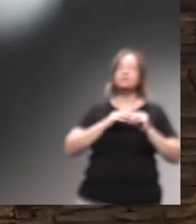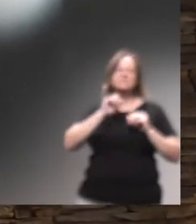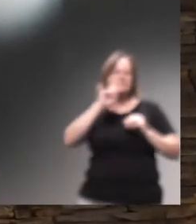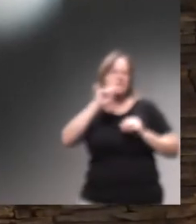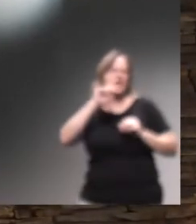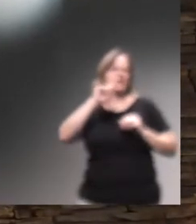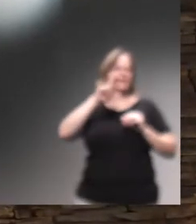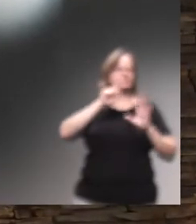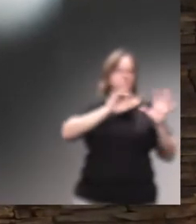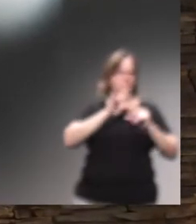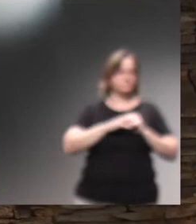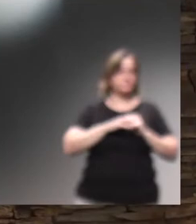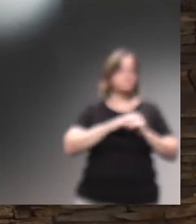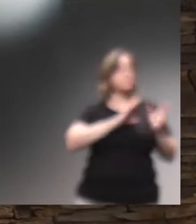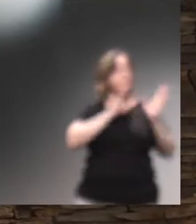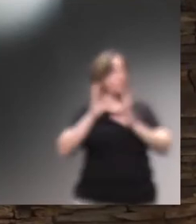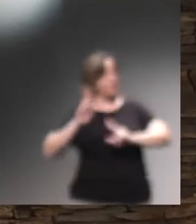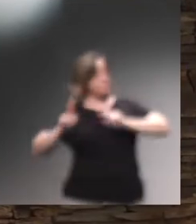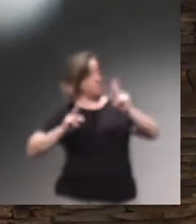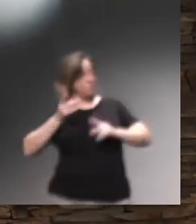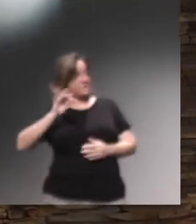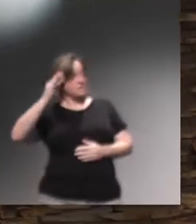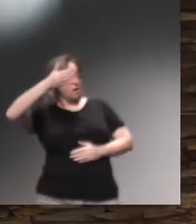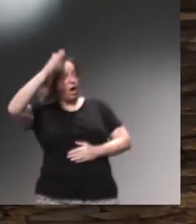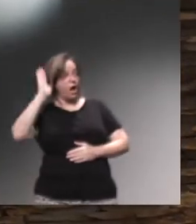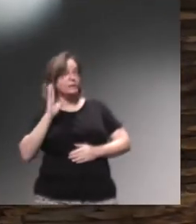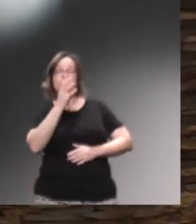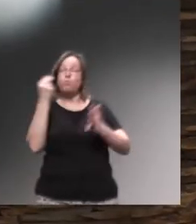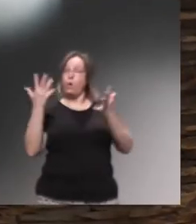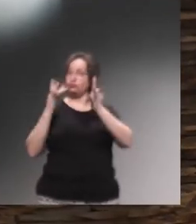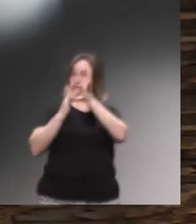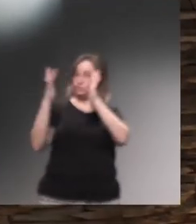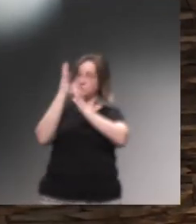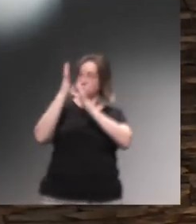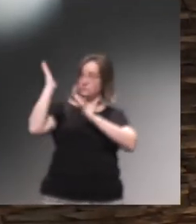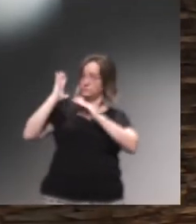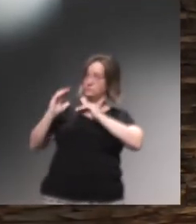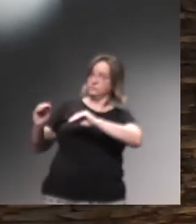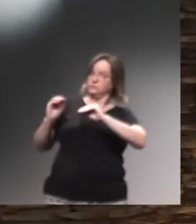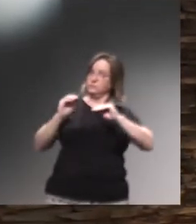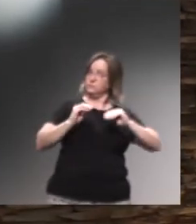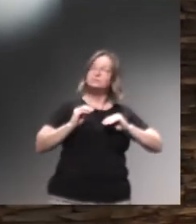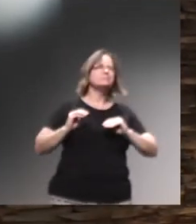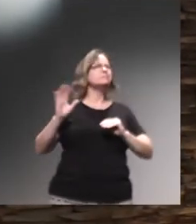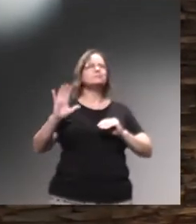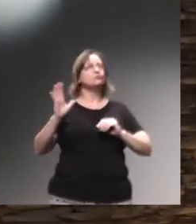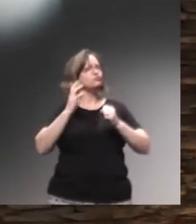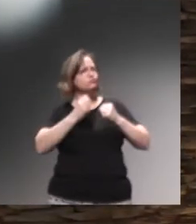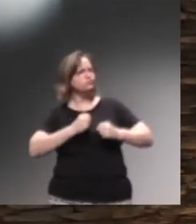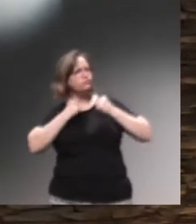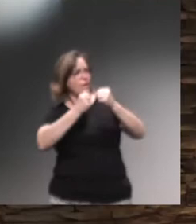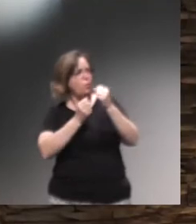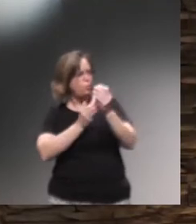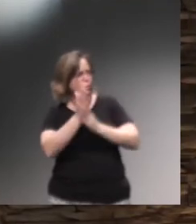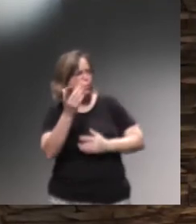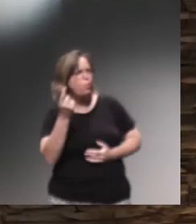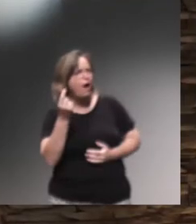about was that strength came through the poor and the powerless.